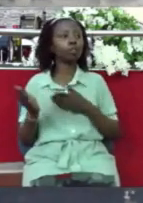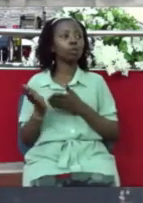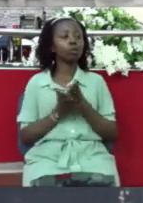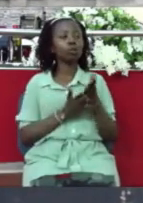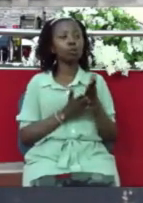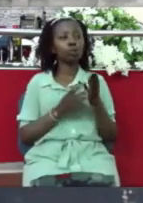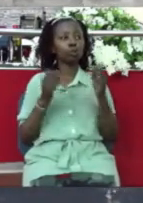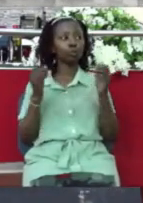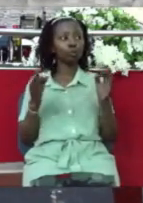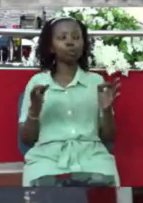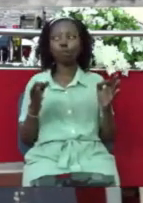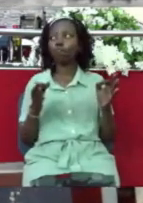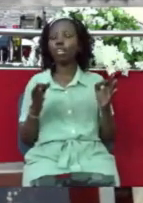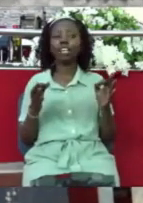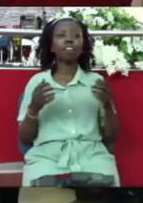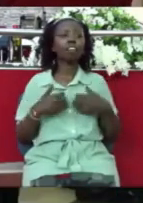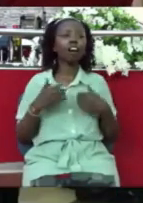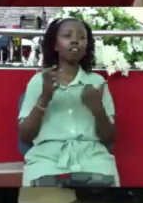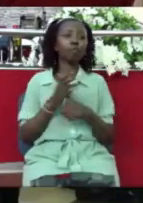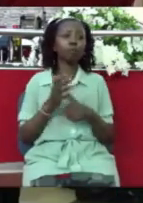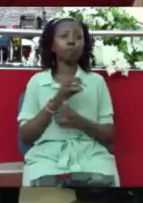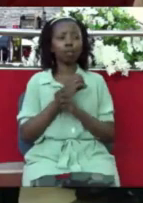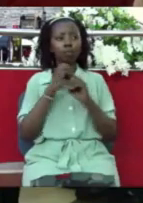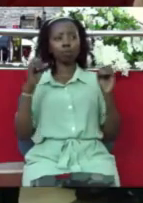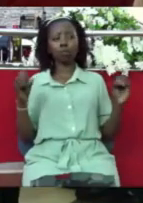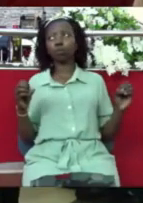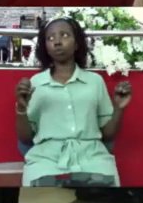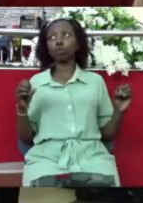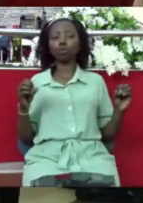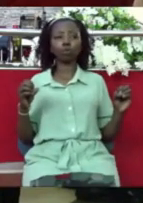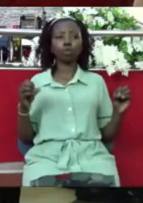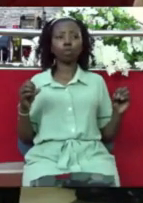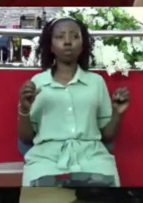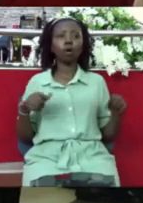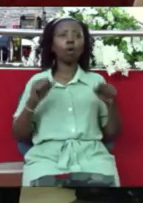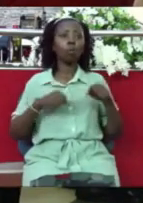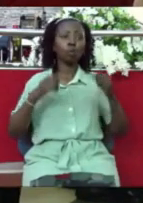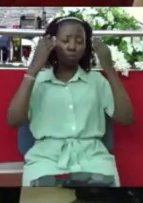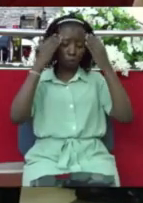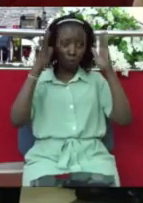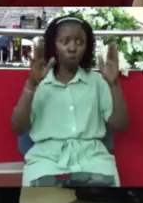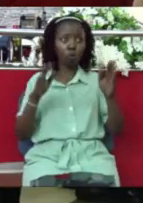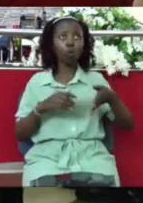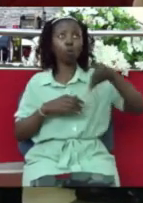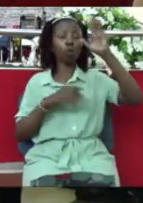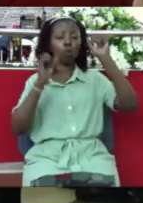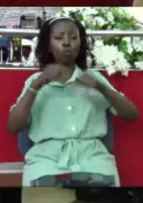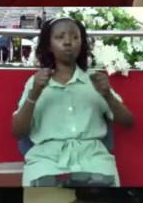if I never had those problems, I wouldn't know that God can solve it.